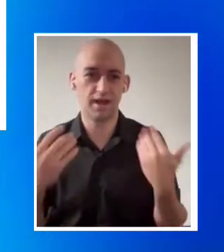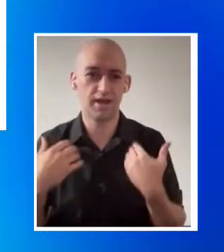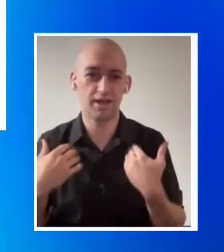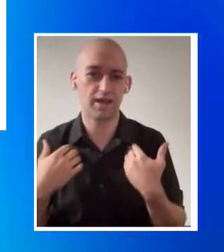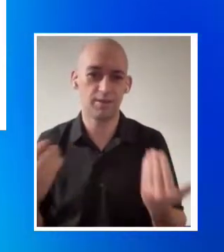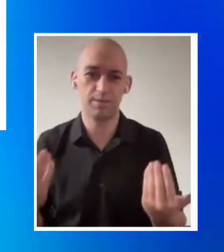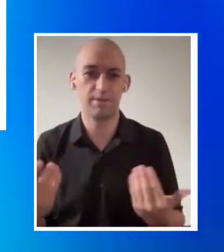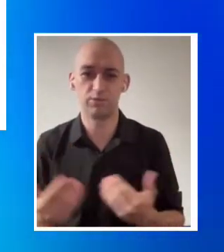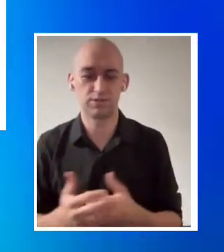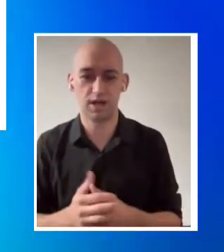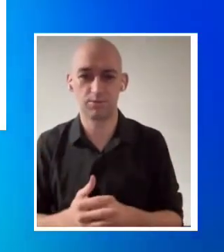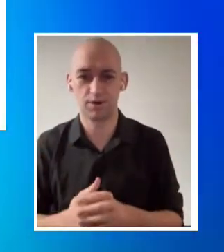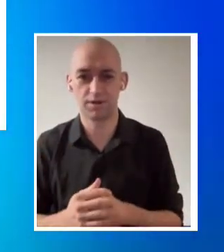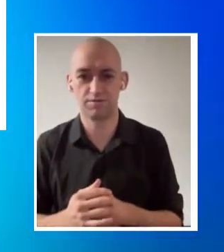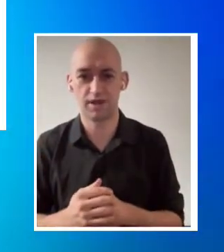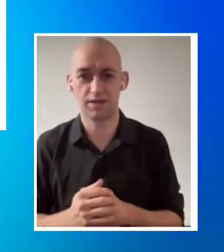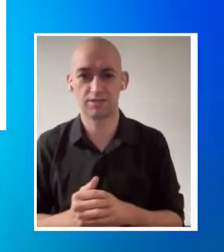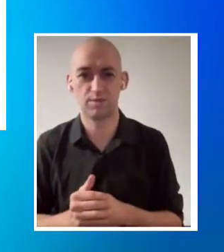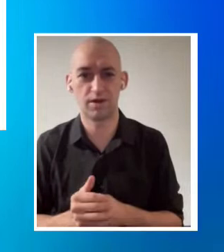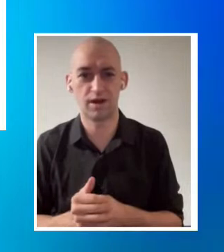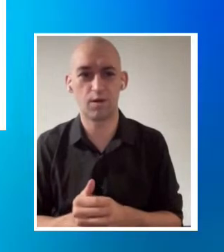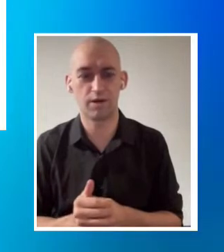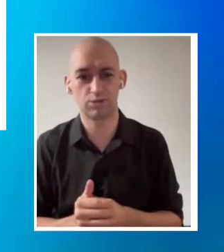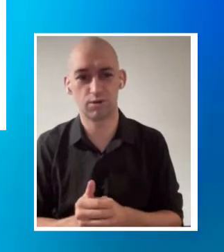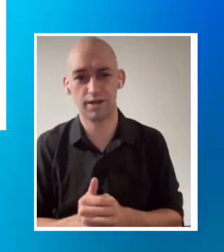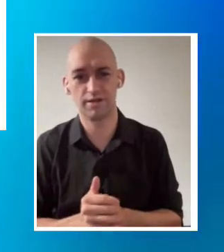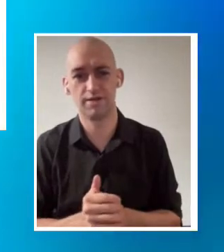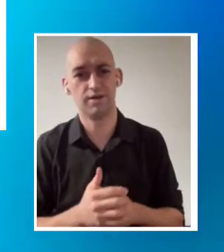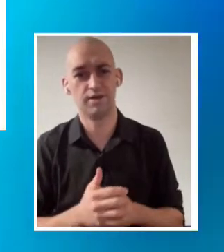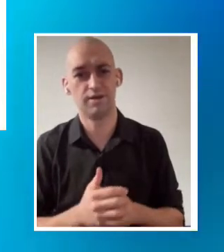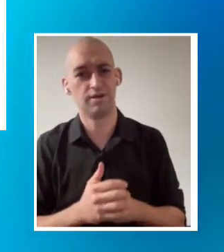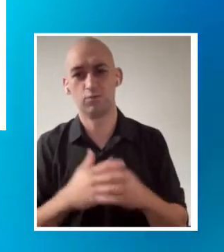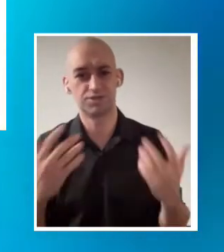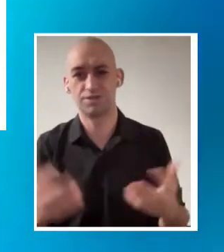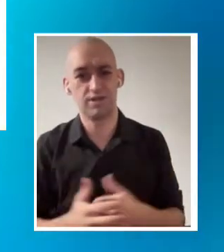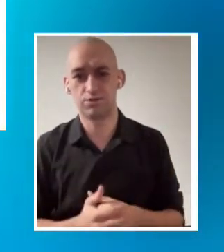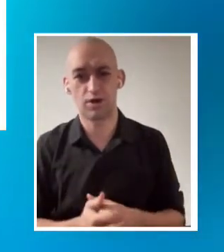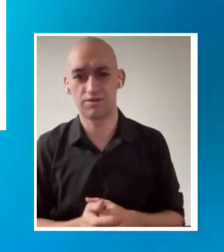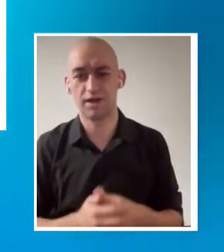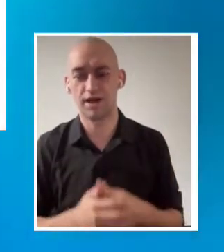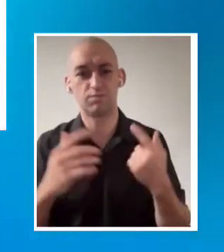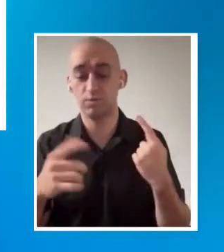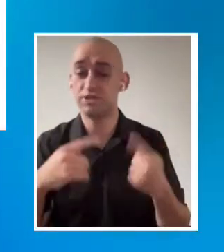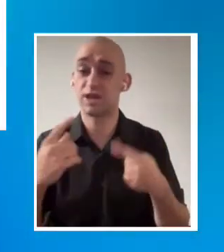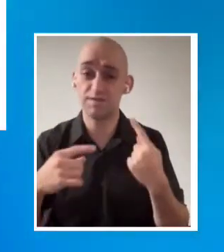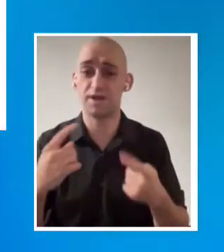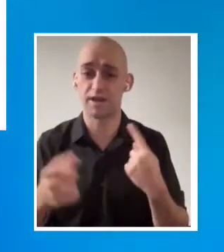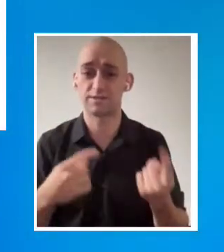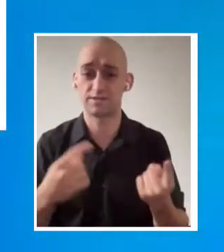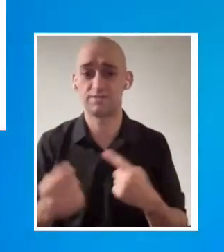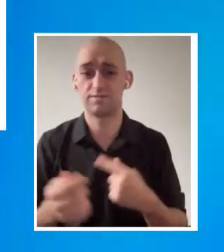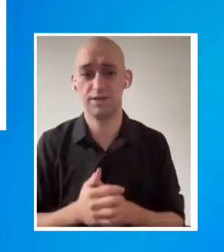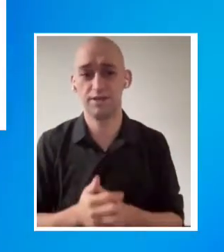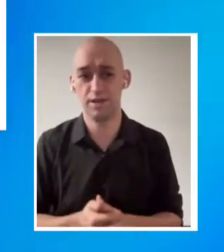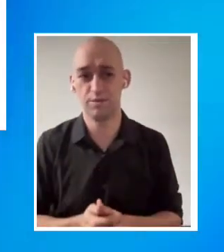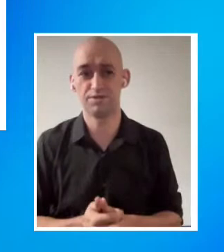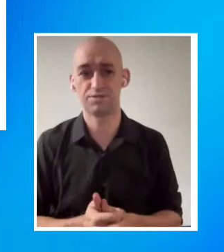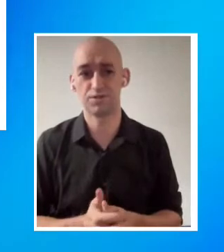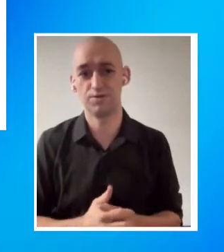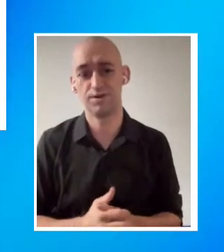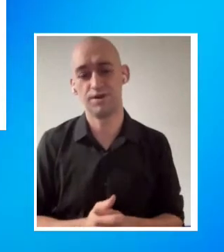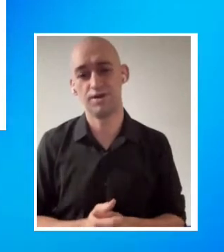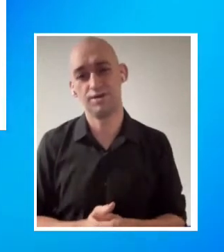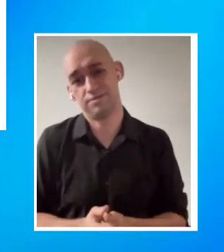And I can't make people stop talking fast, no matter how hard I try. We're just going to keep talking fast, but we sign fast, me and